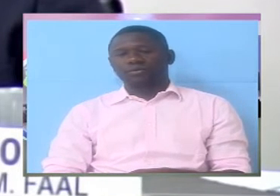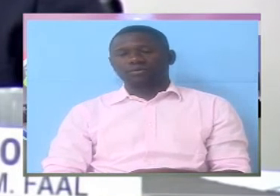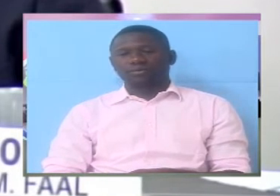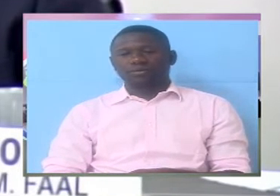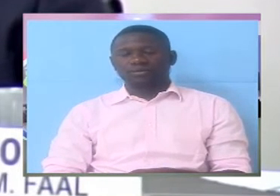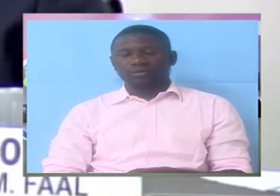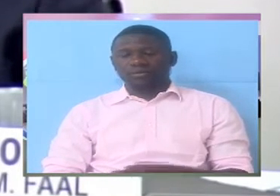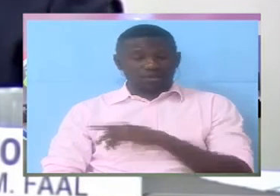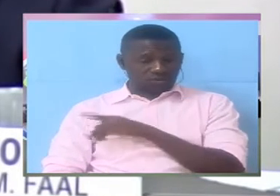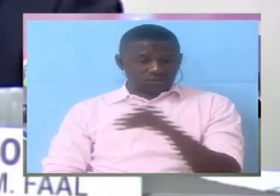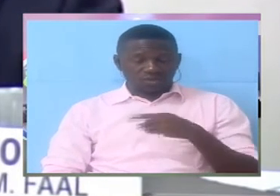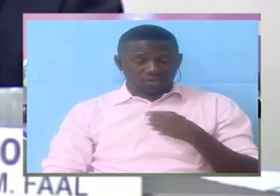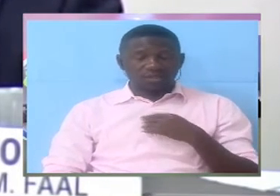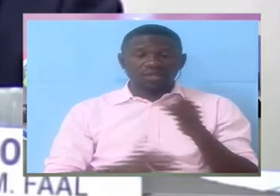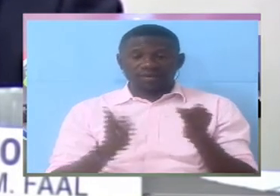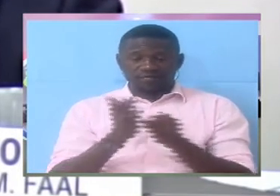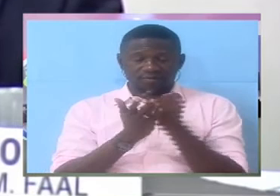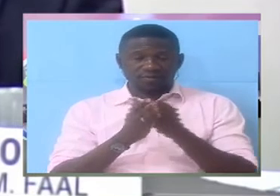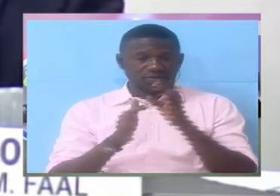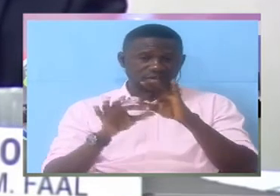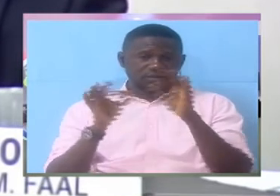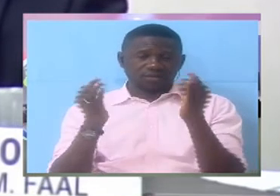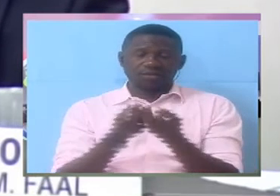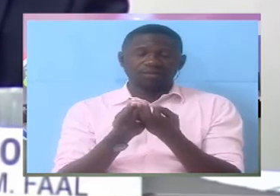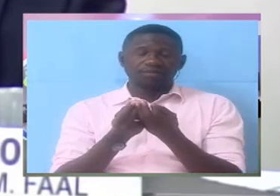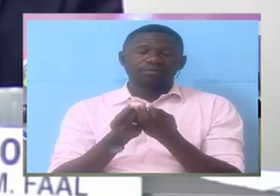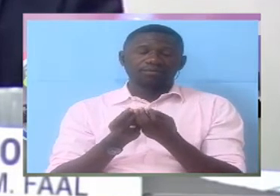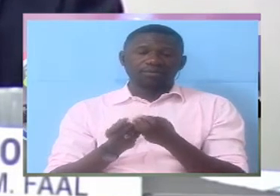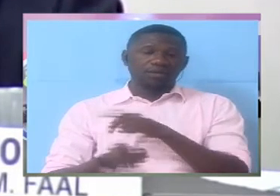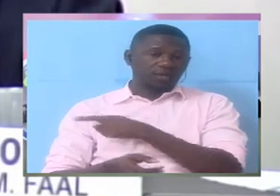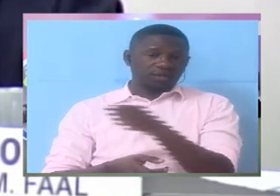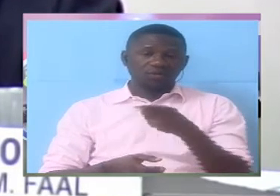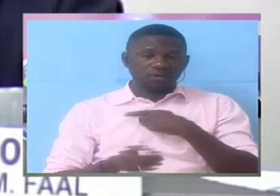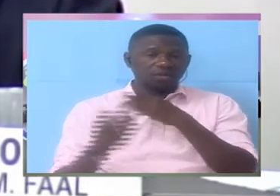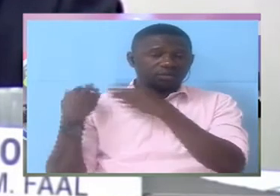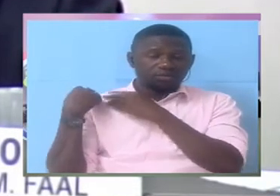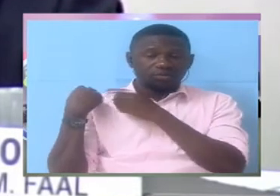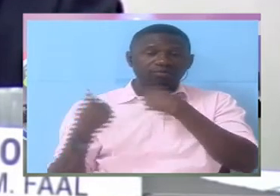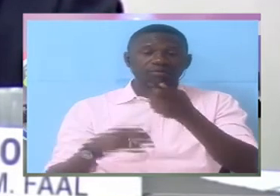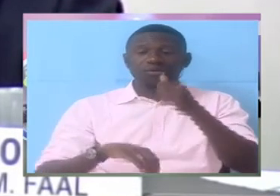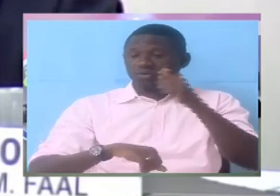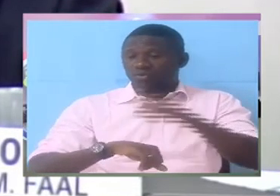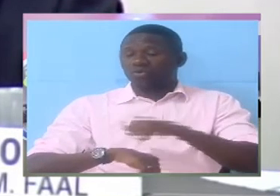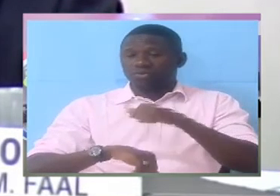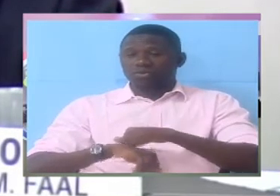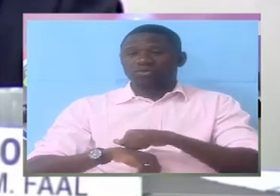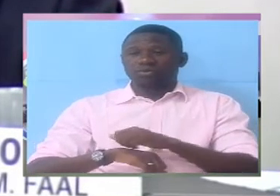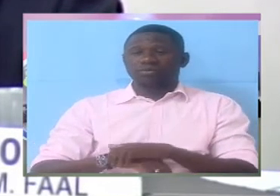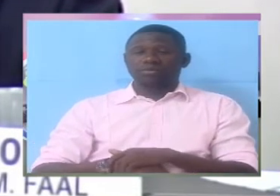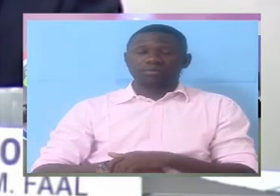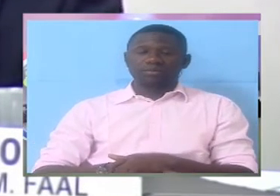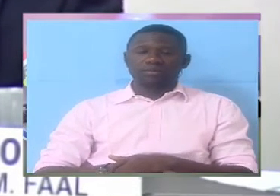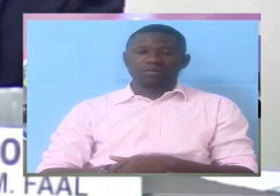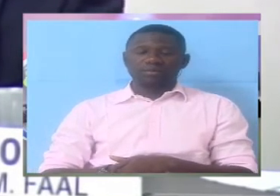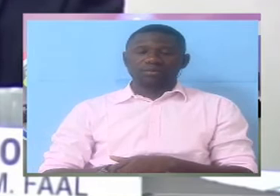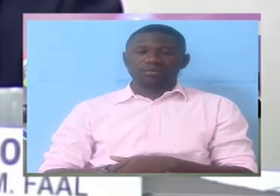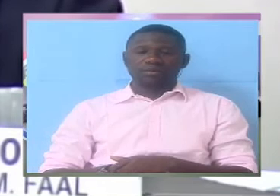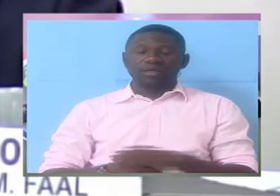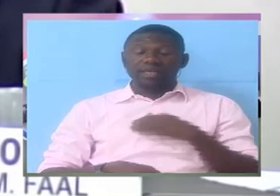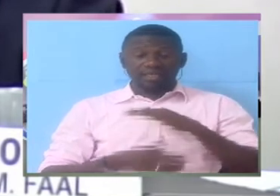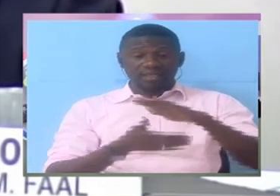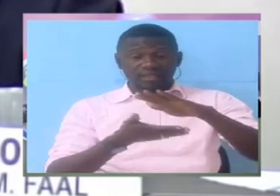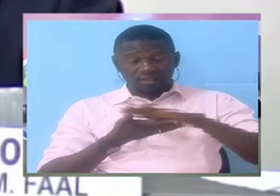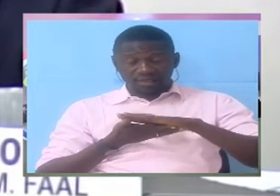investigators here. They were responsible for the torturing. The investigators. The